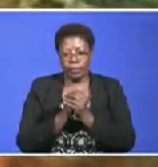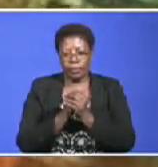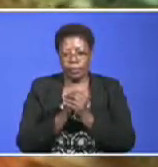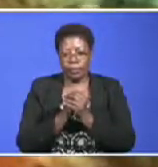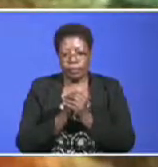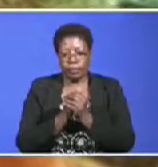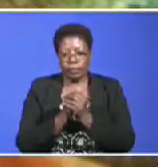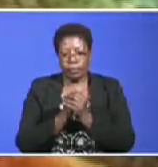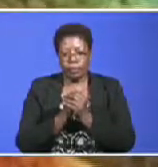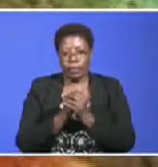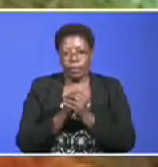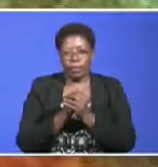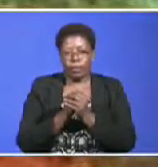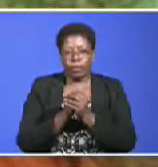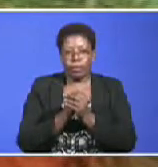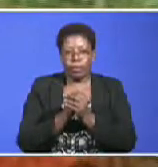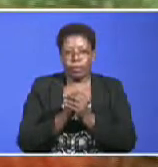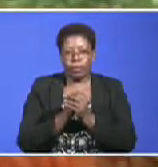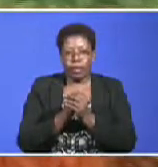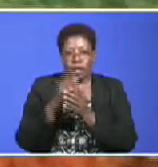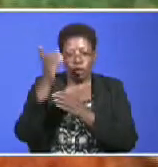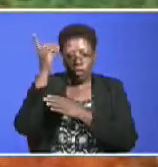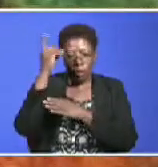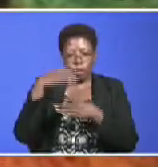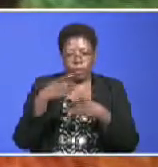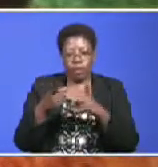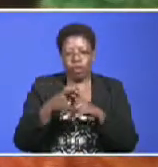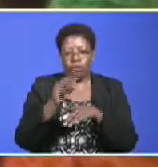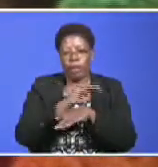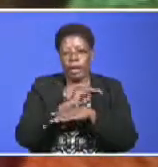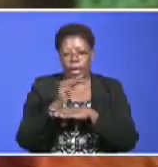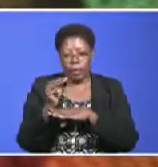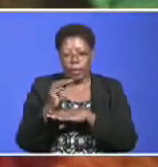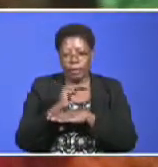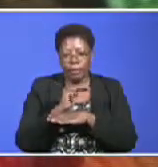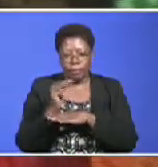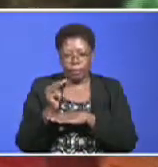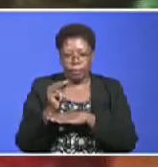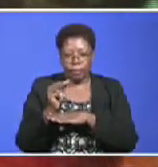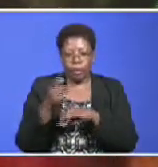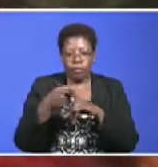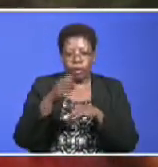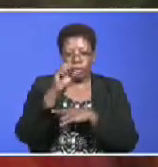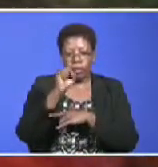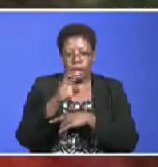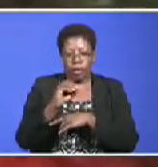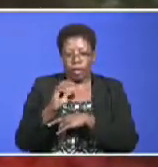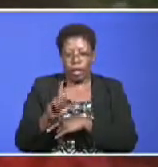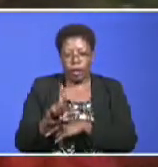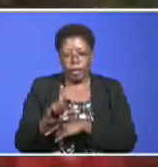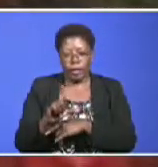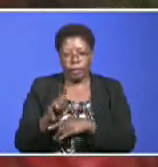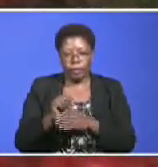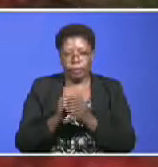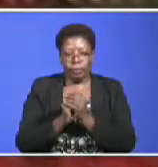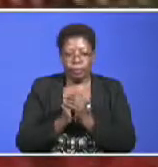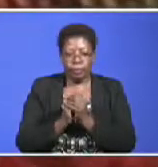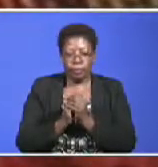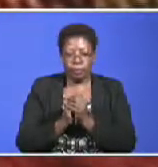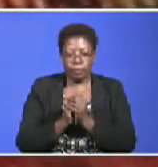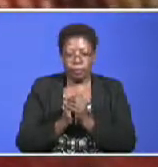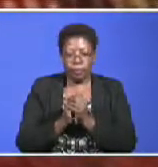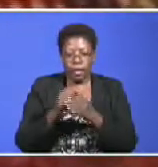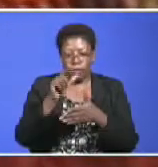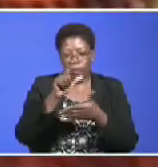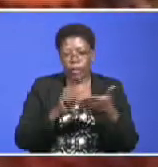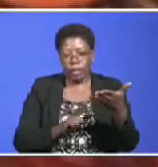year, 21-20. Roberts committed to Miami over offers from South Carolina, Florida, Florida State, and Georgia Tech from his list